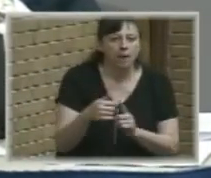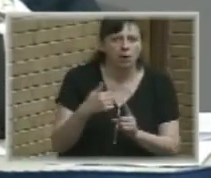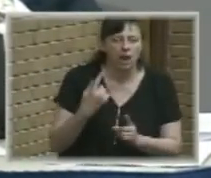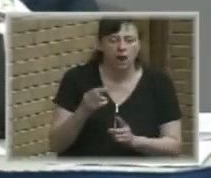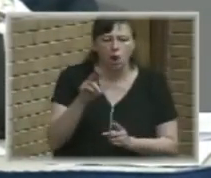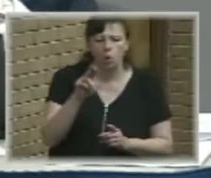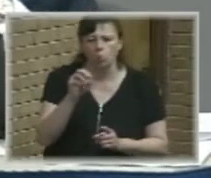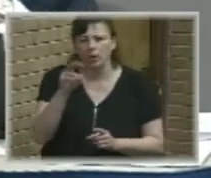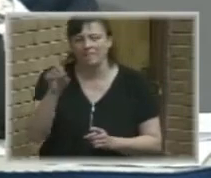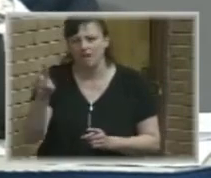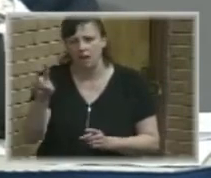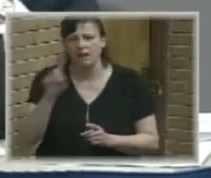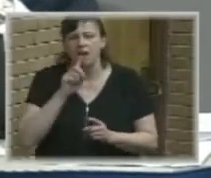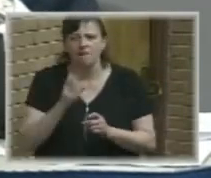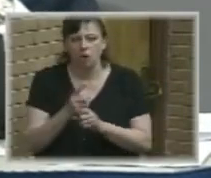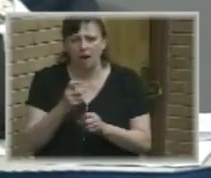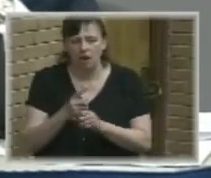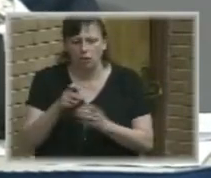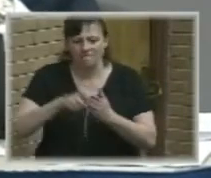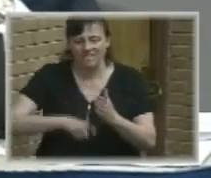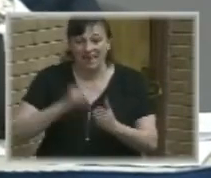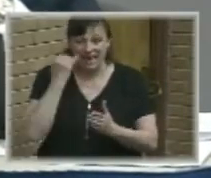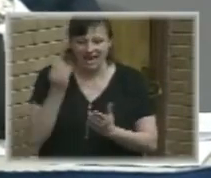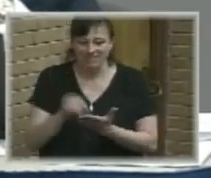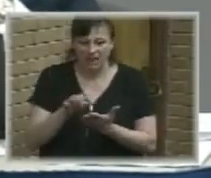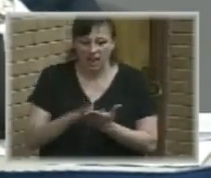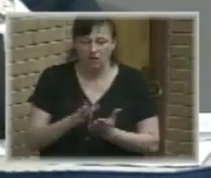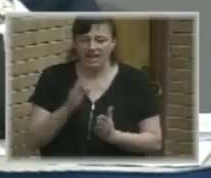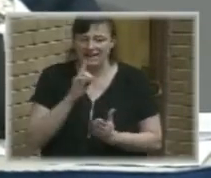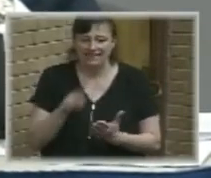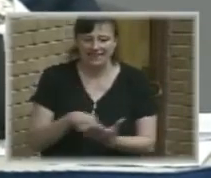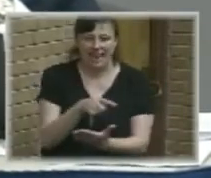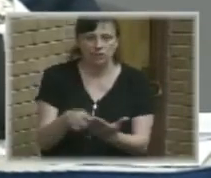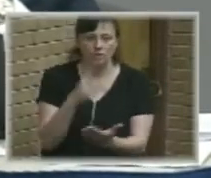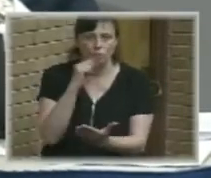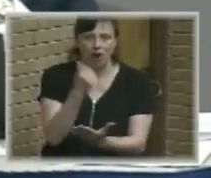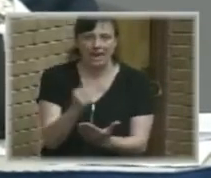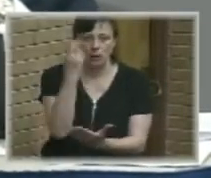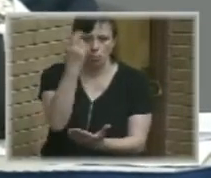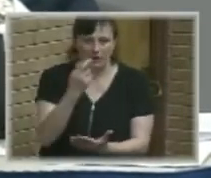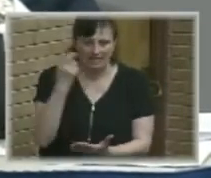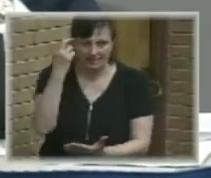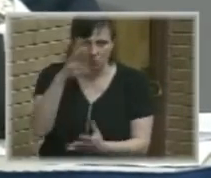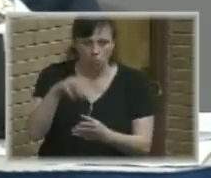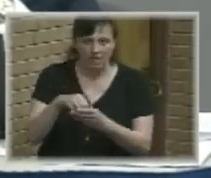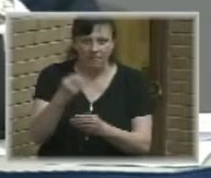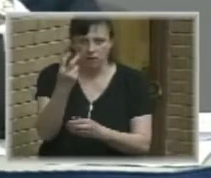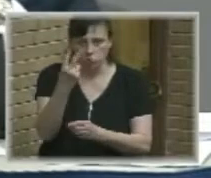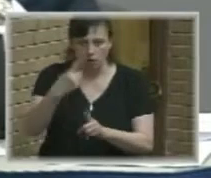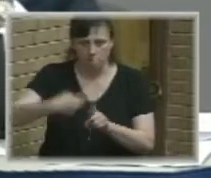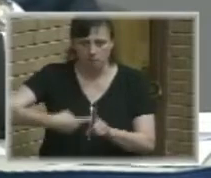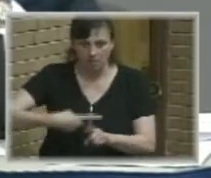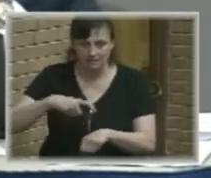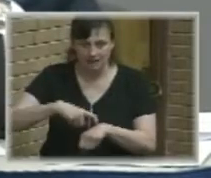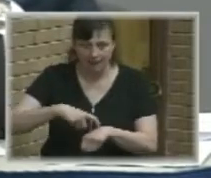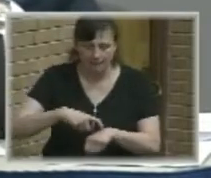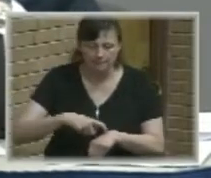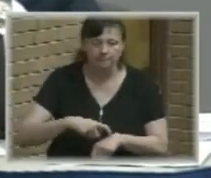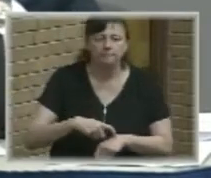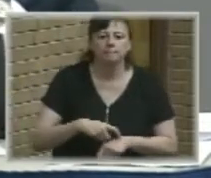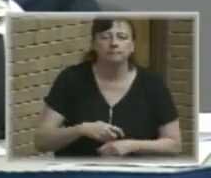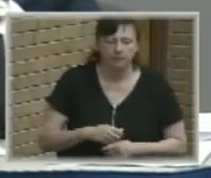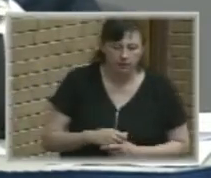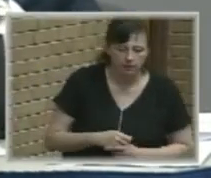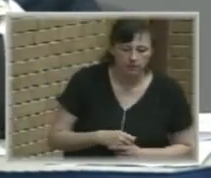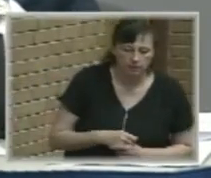of our annual fee if the contract is canceled for any reason in the middle of that 12-month term. And so I've